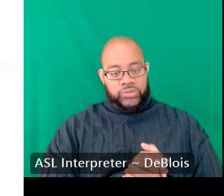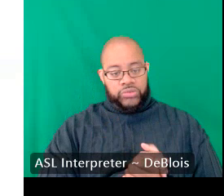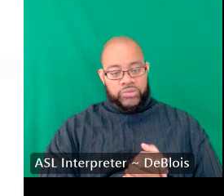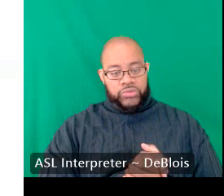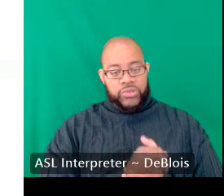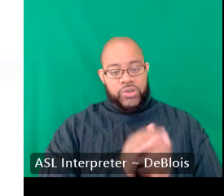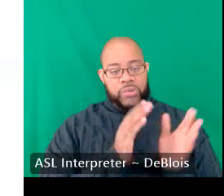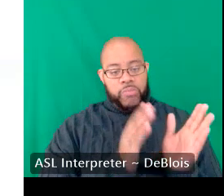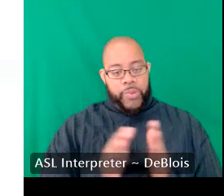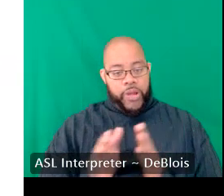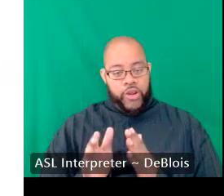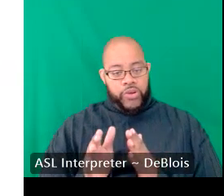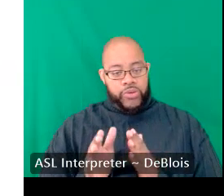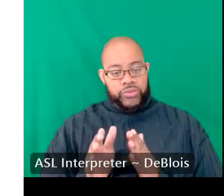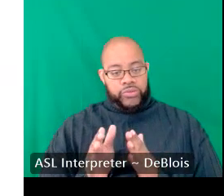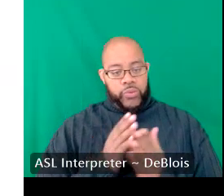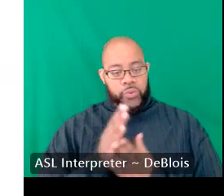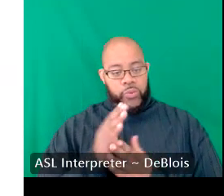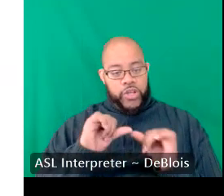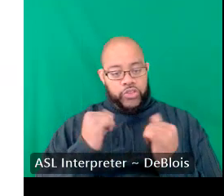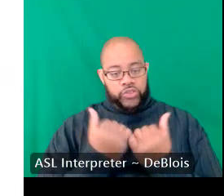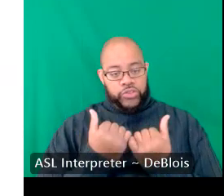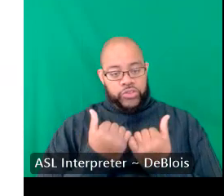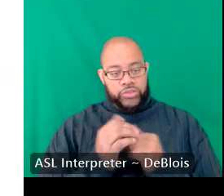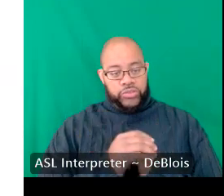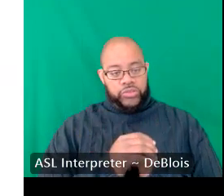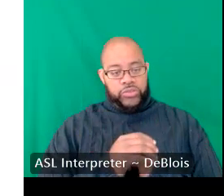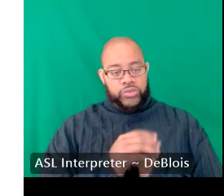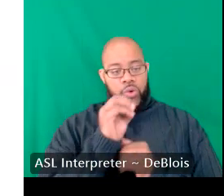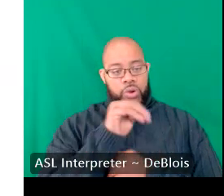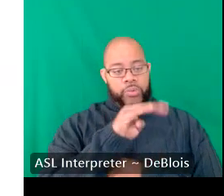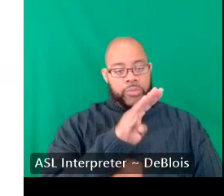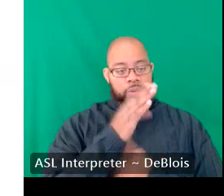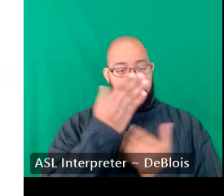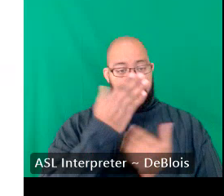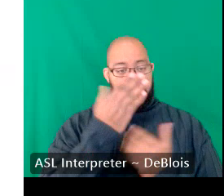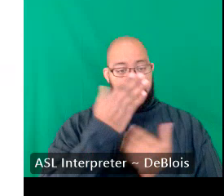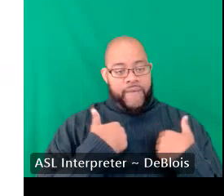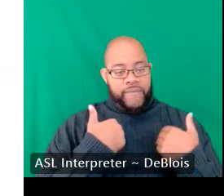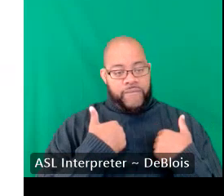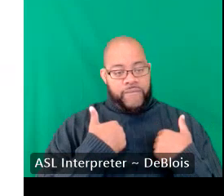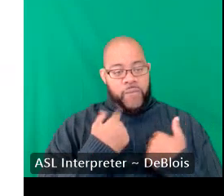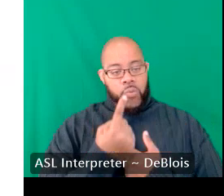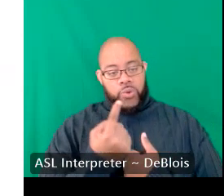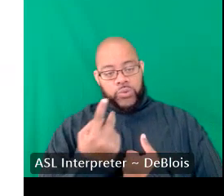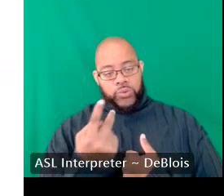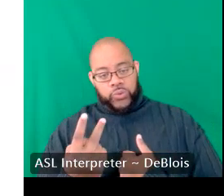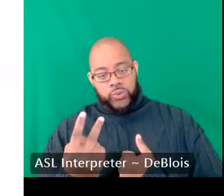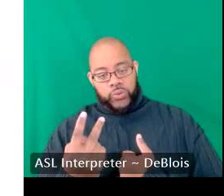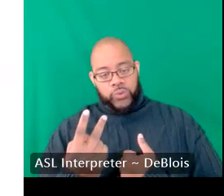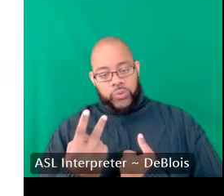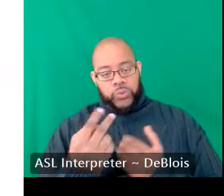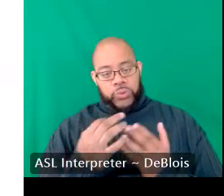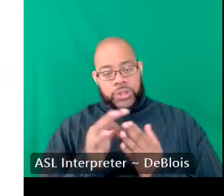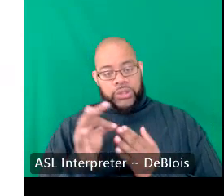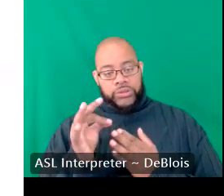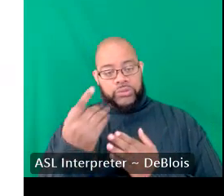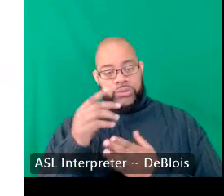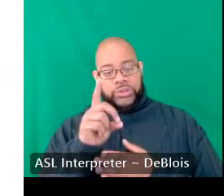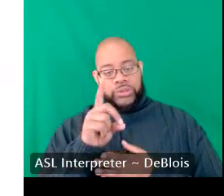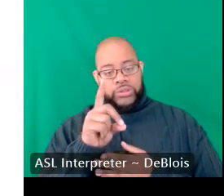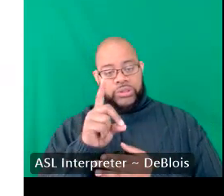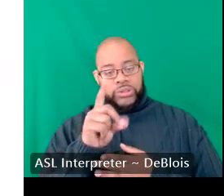prepared by the agencies. OMB may have 1 or 2 of their own accounts to put data into the